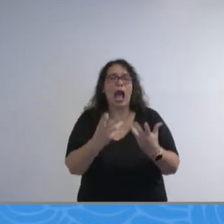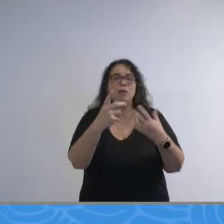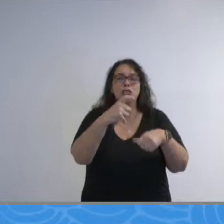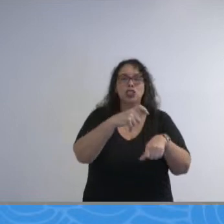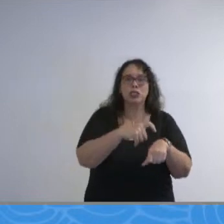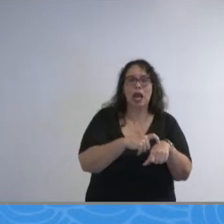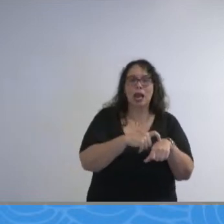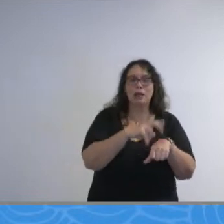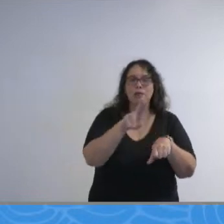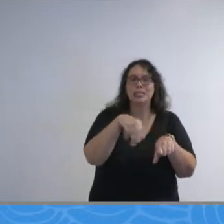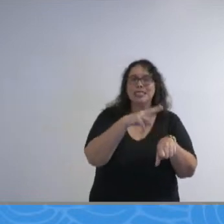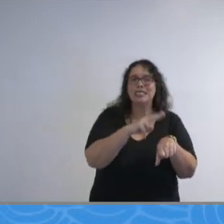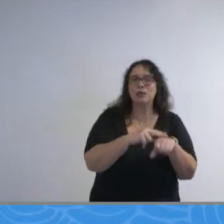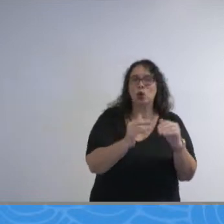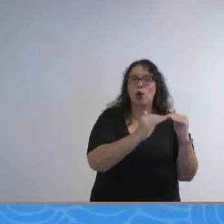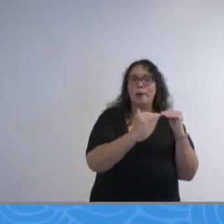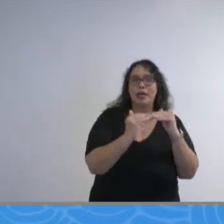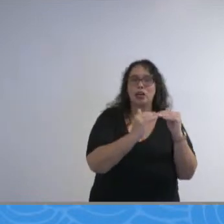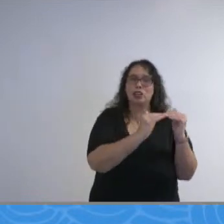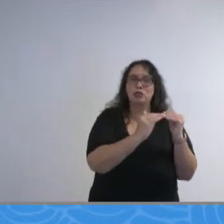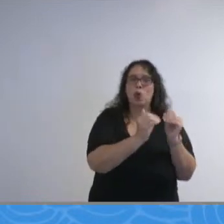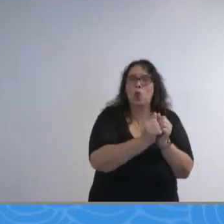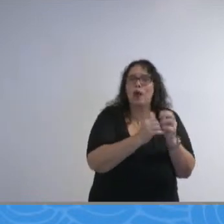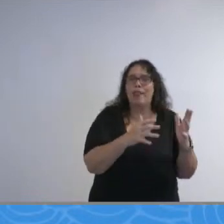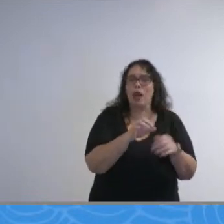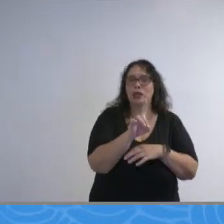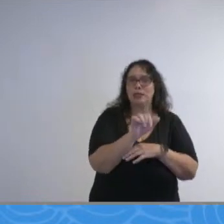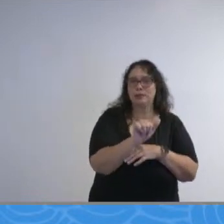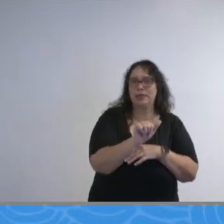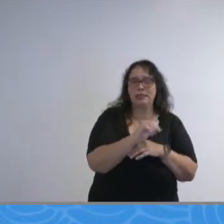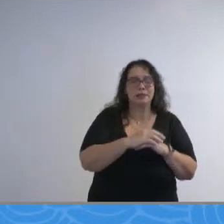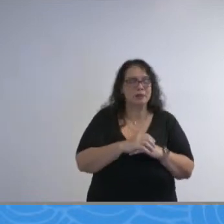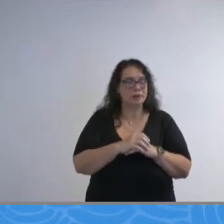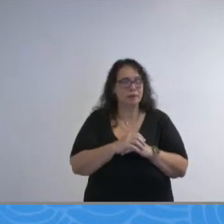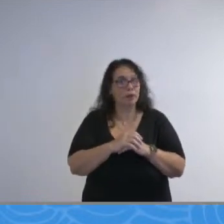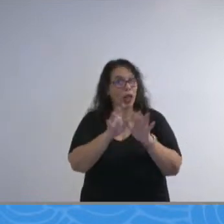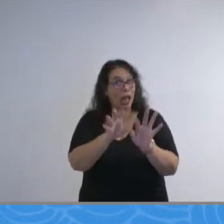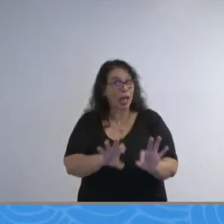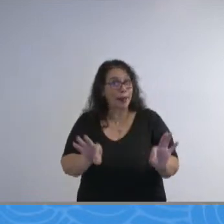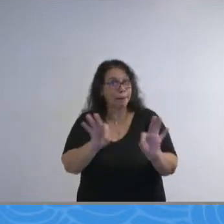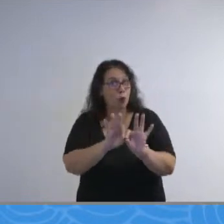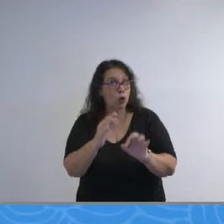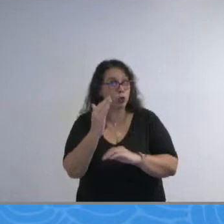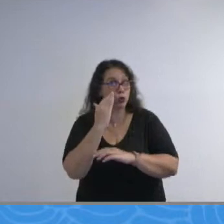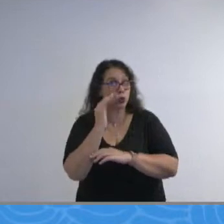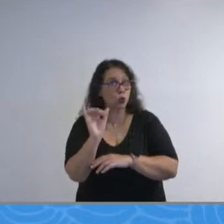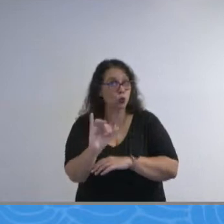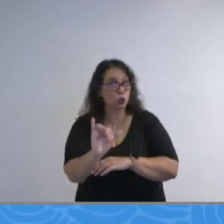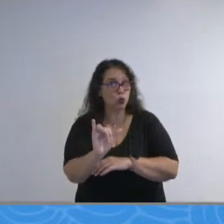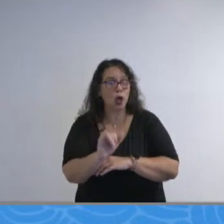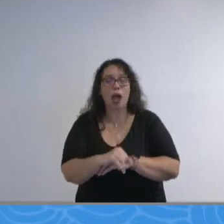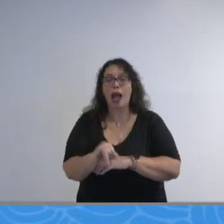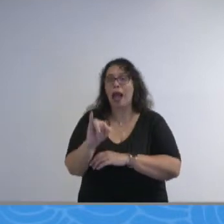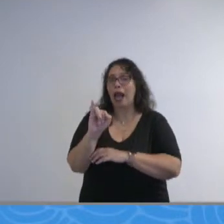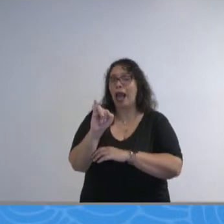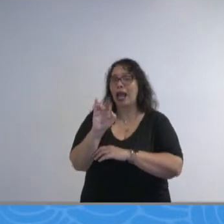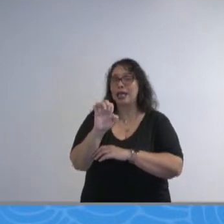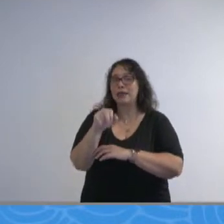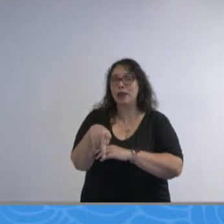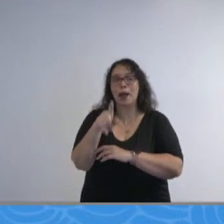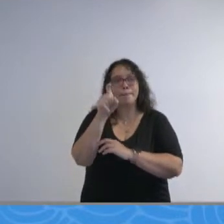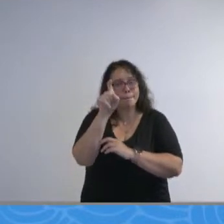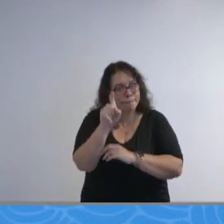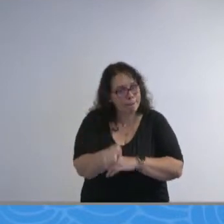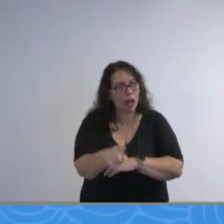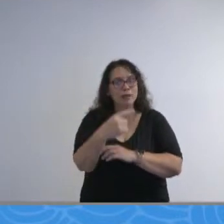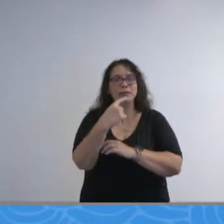with their typical peers? An important thing to note is that the IEP must indicate